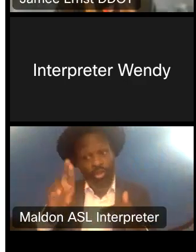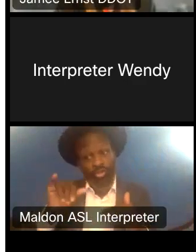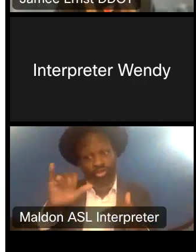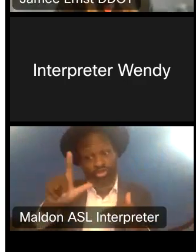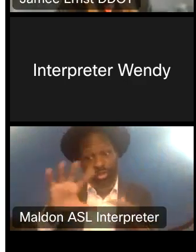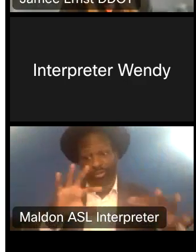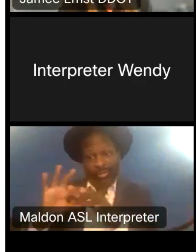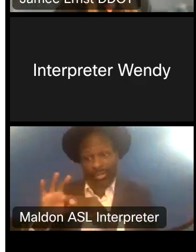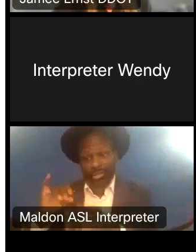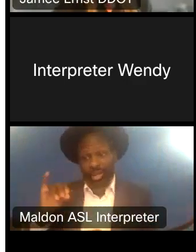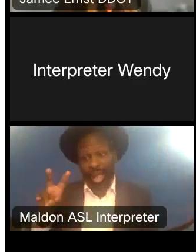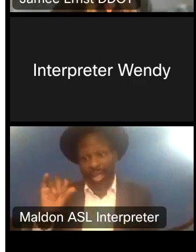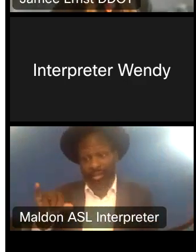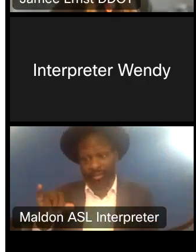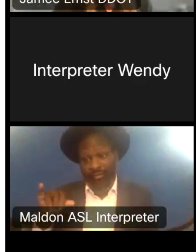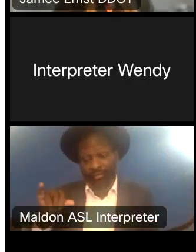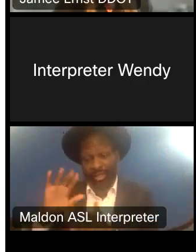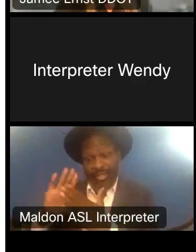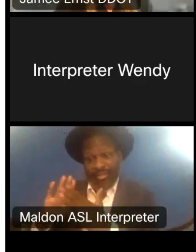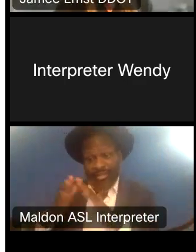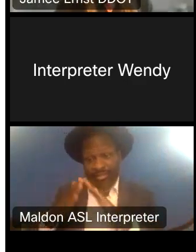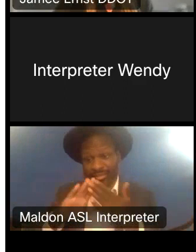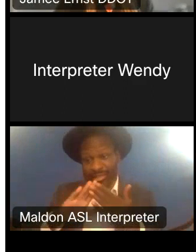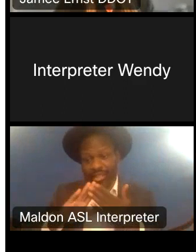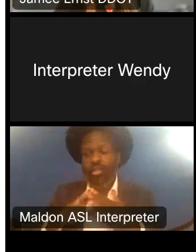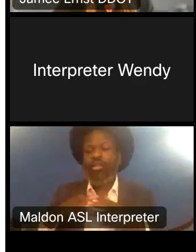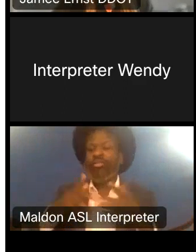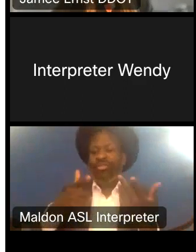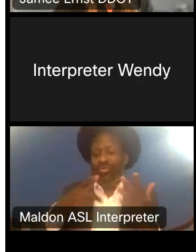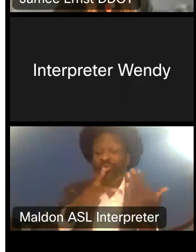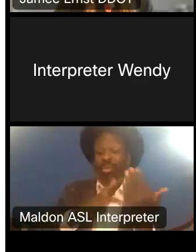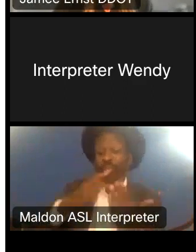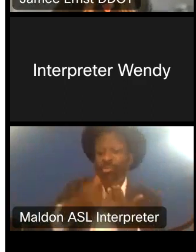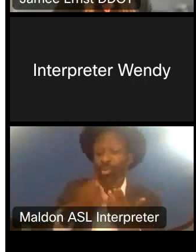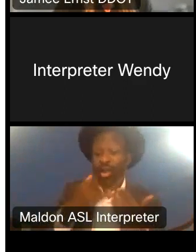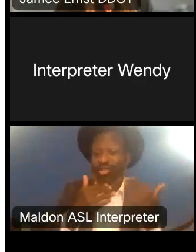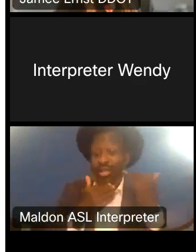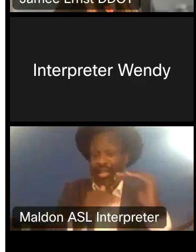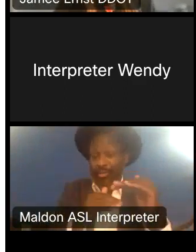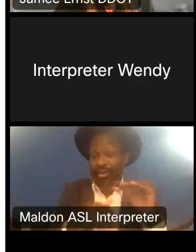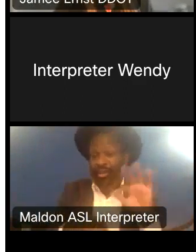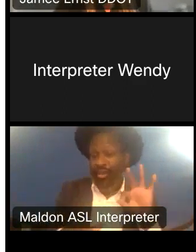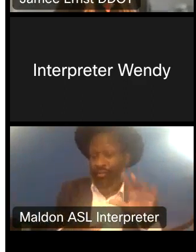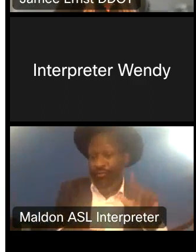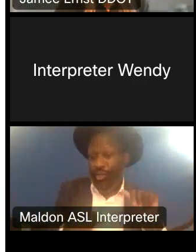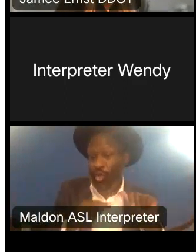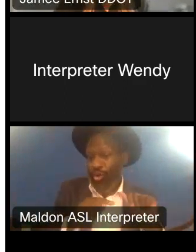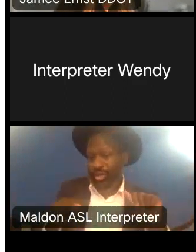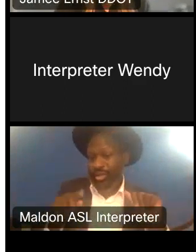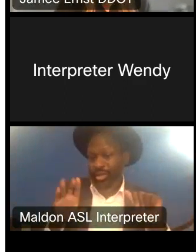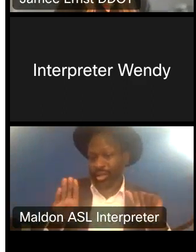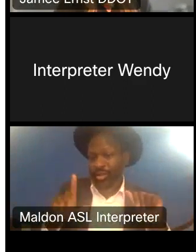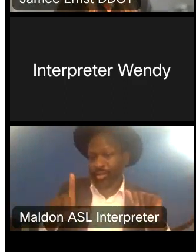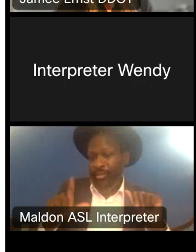So the project limits are what was shown on from Florida to Bladensburg. And I mean, it can connect